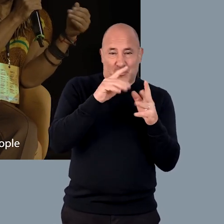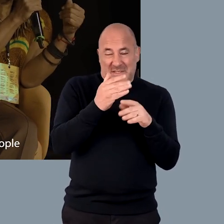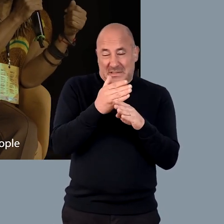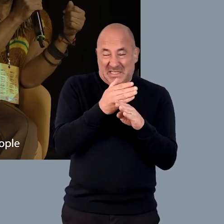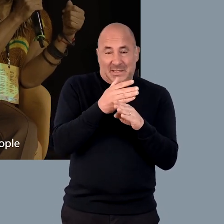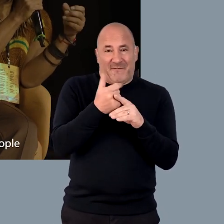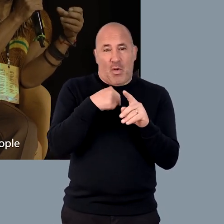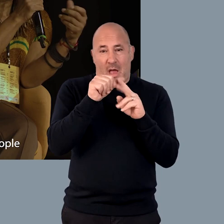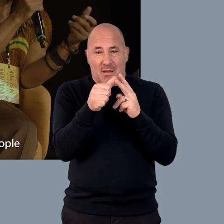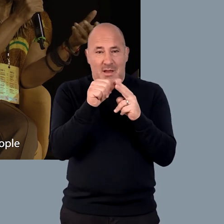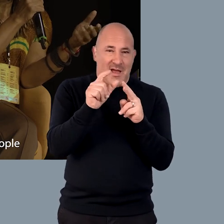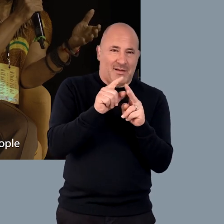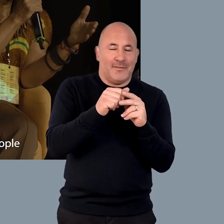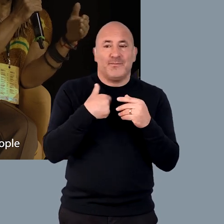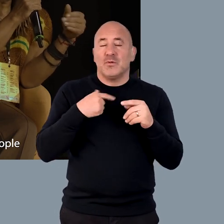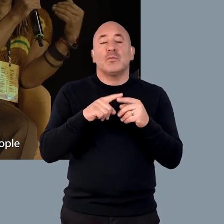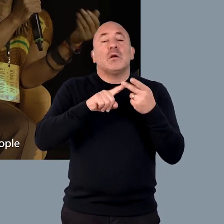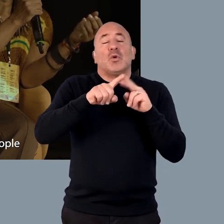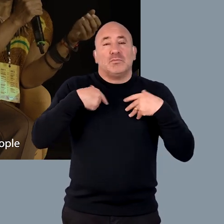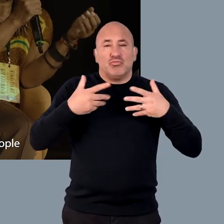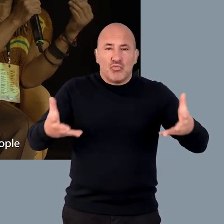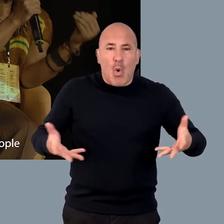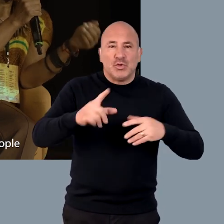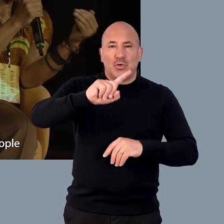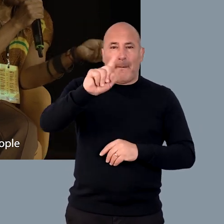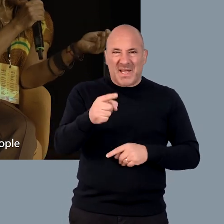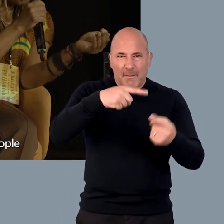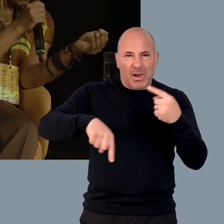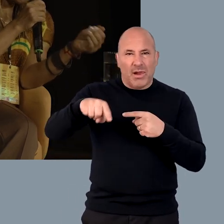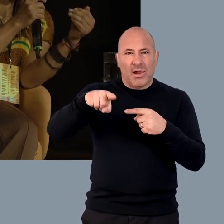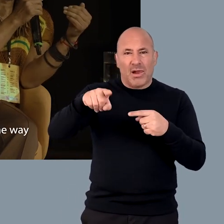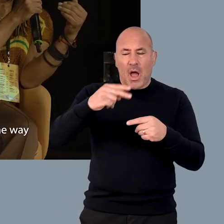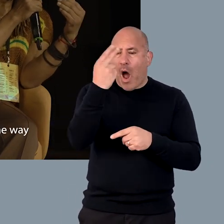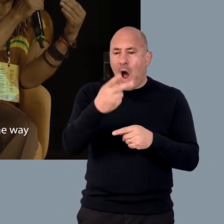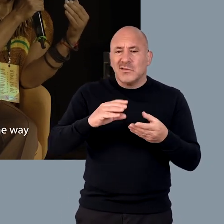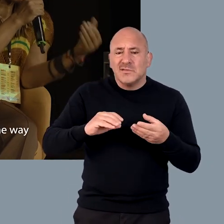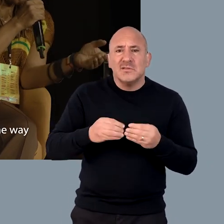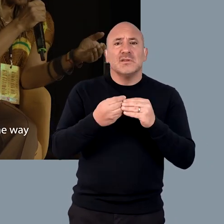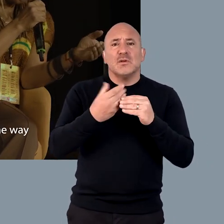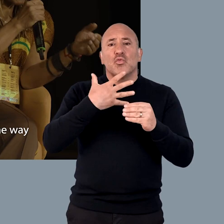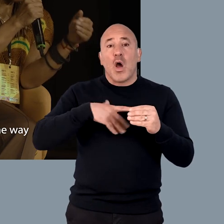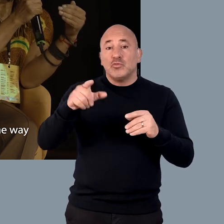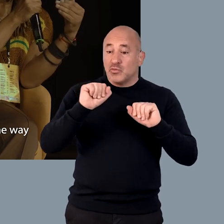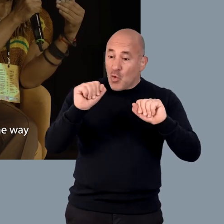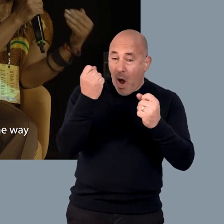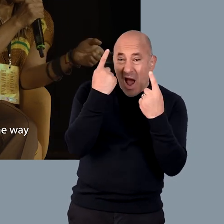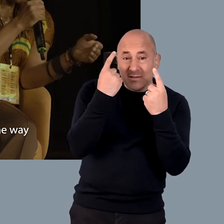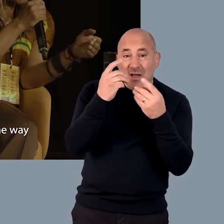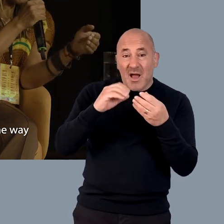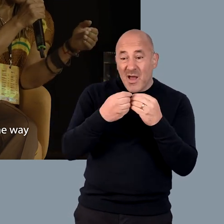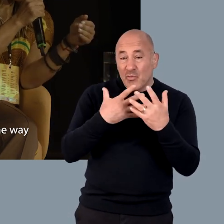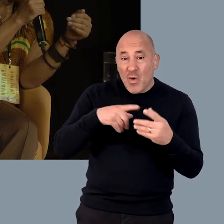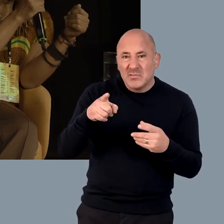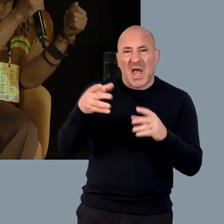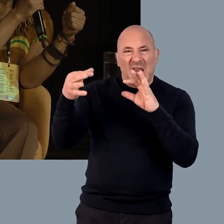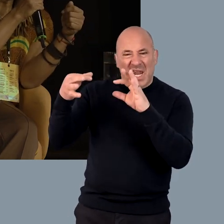just one was born a few seconds before the other is to encourage other people to make the art that they want to make in the way they want